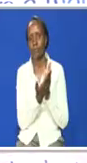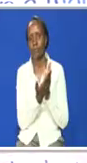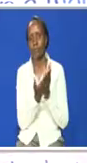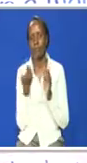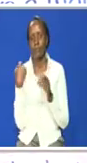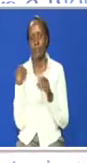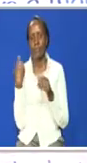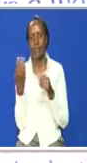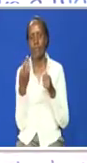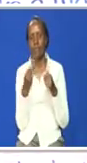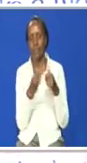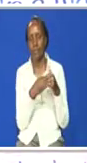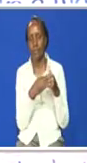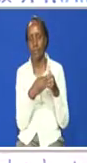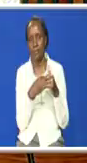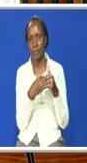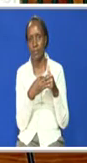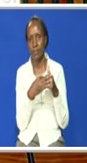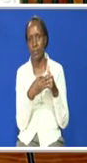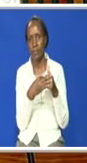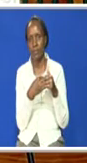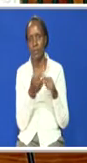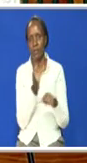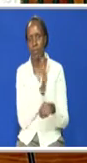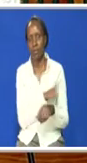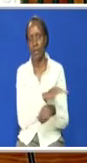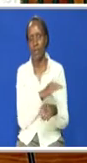Number eight. Back to our song.